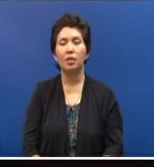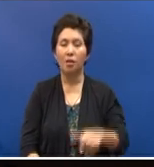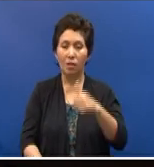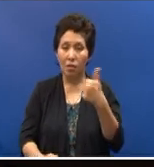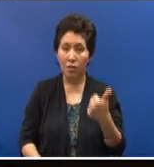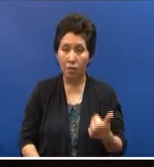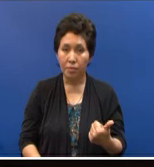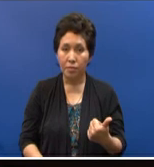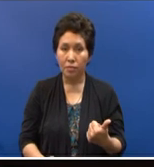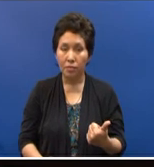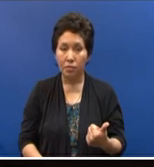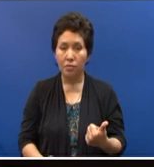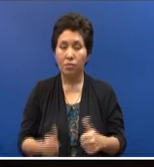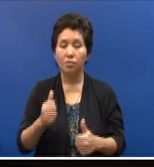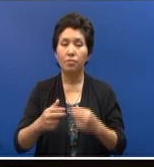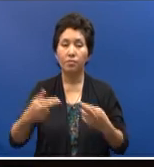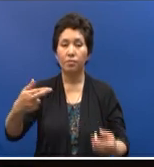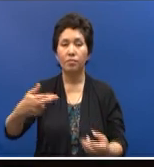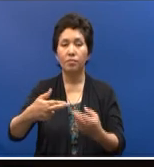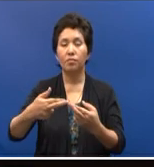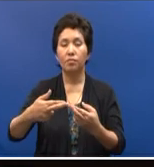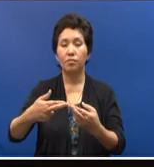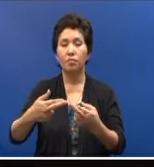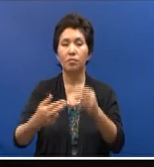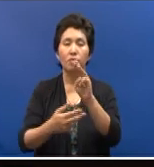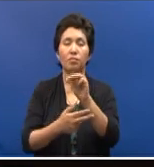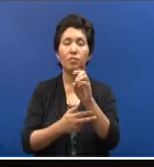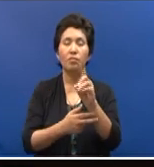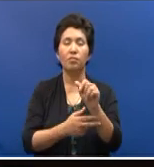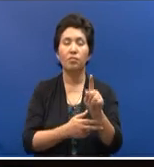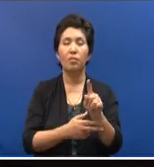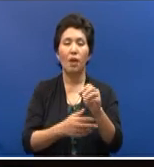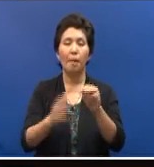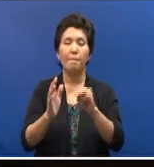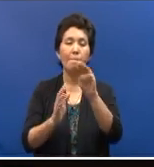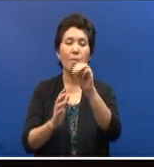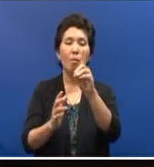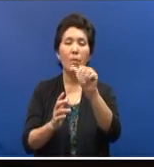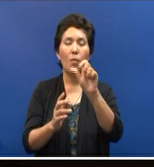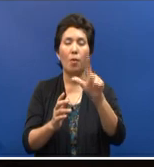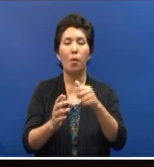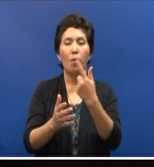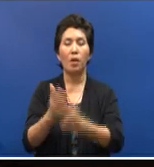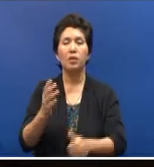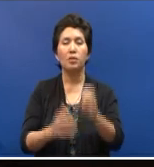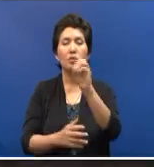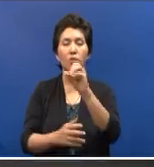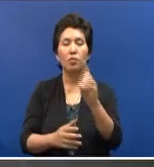other one, which is related to oath and ordeals. Okay, what is